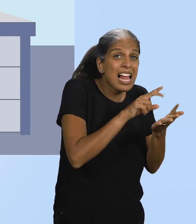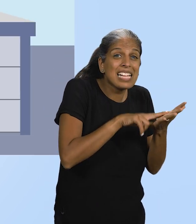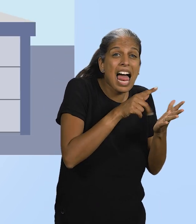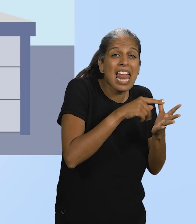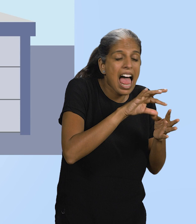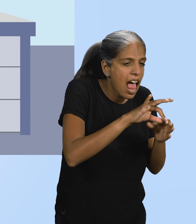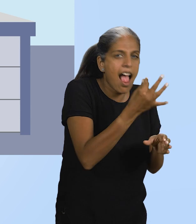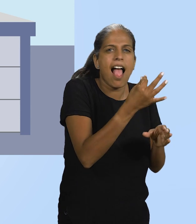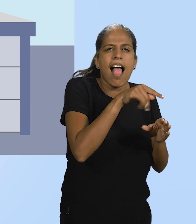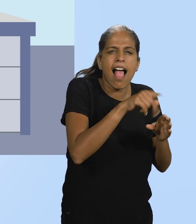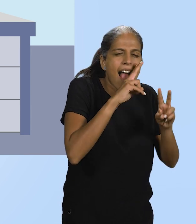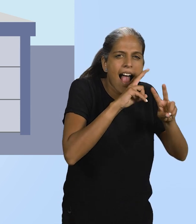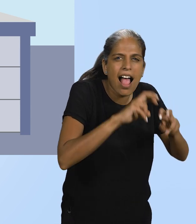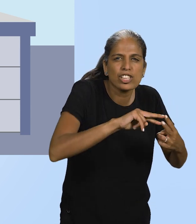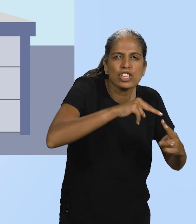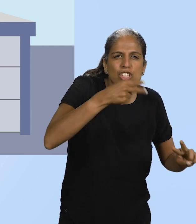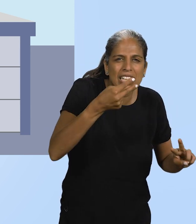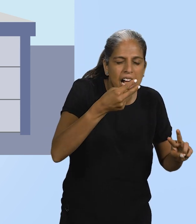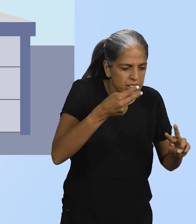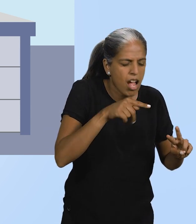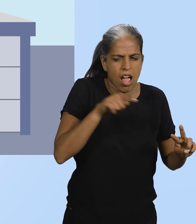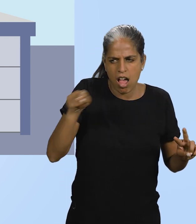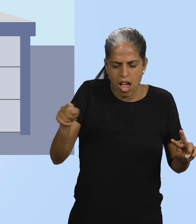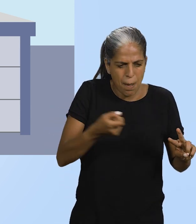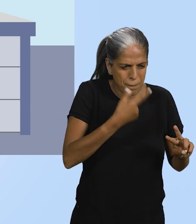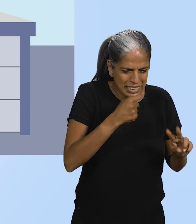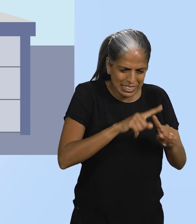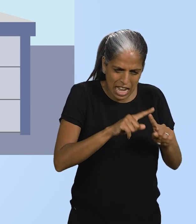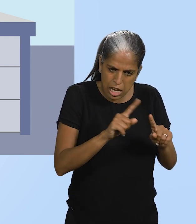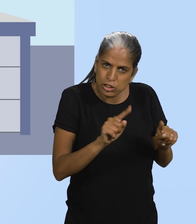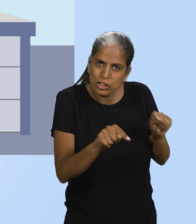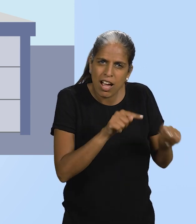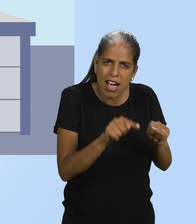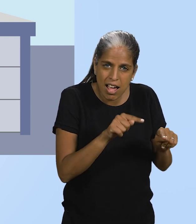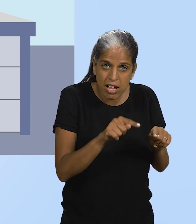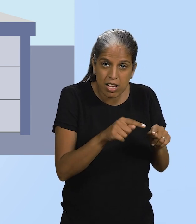be tested for genetic changes related to how people respond to medicines.